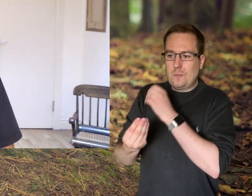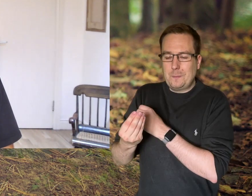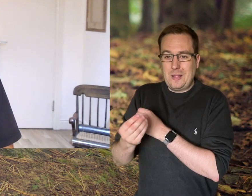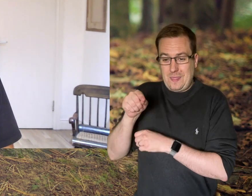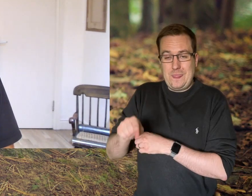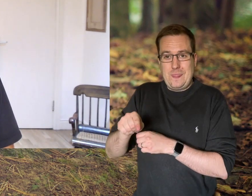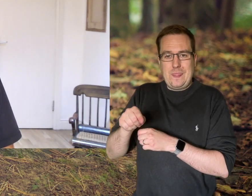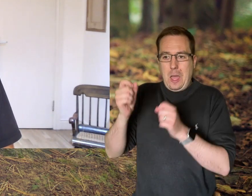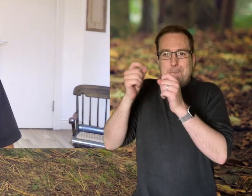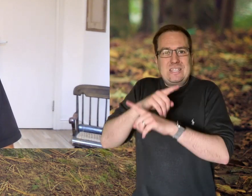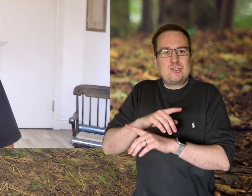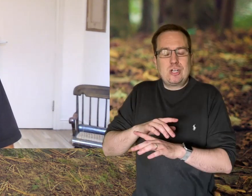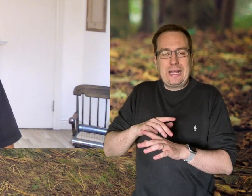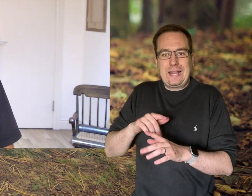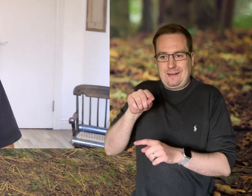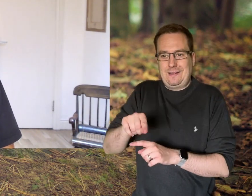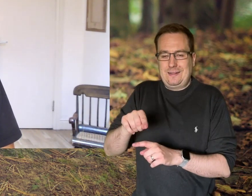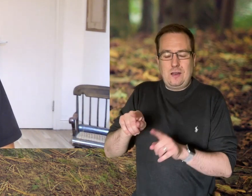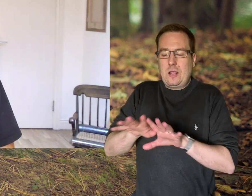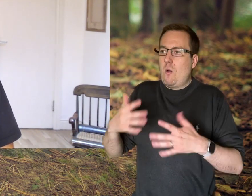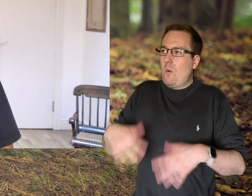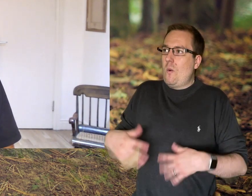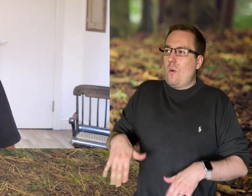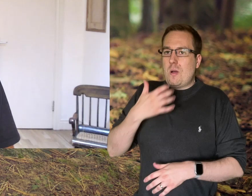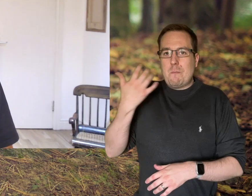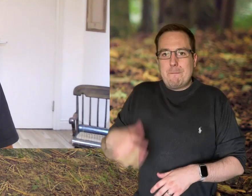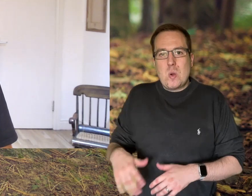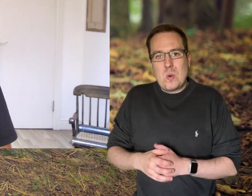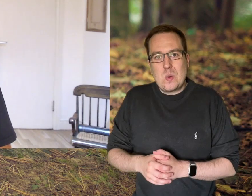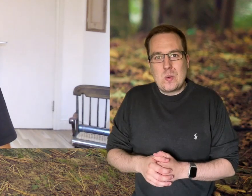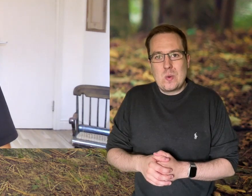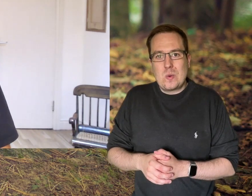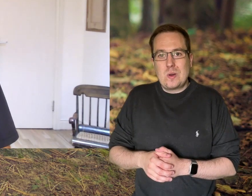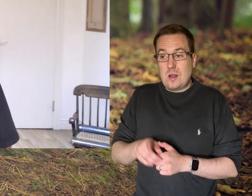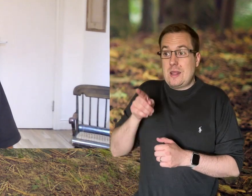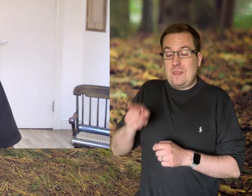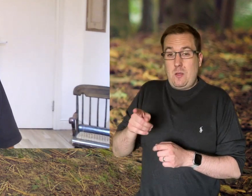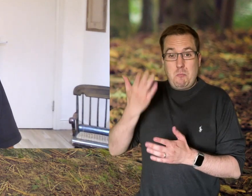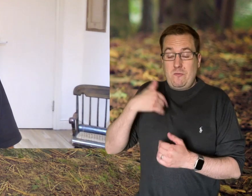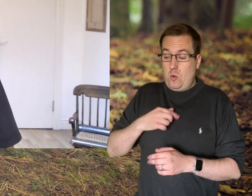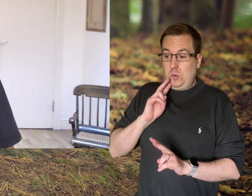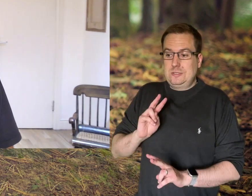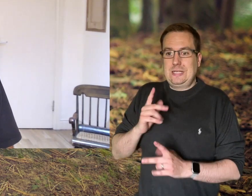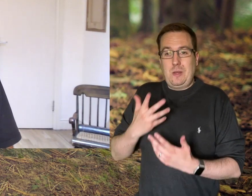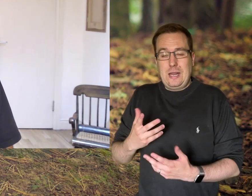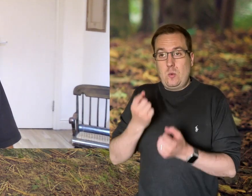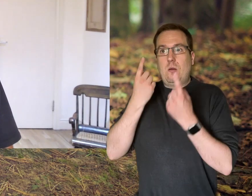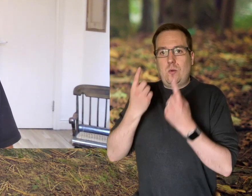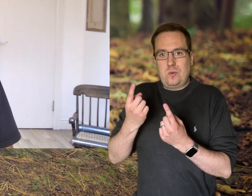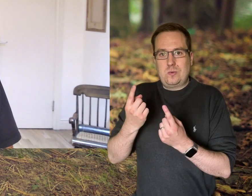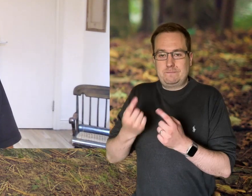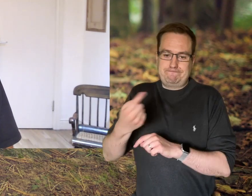that was hidden in plain sight. This is a mystery that is now revealed, that marriage since Adam and